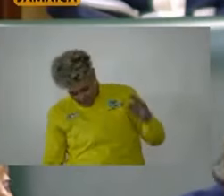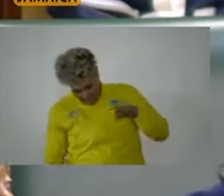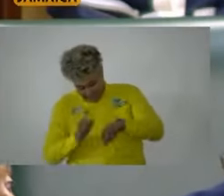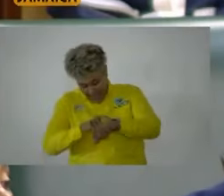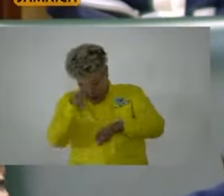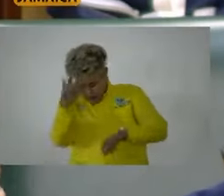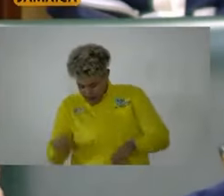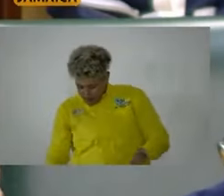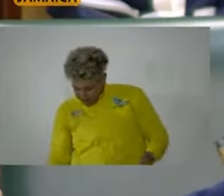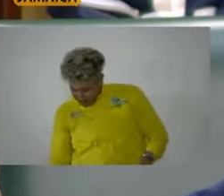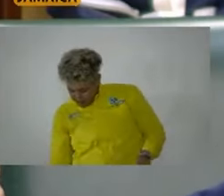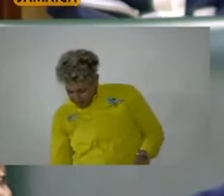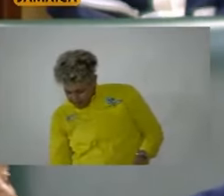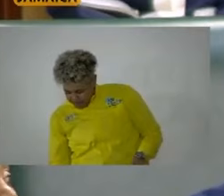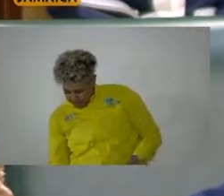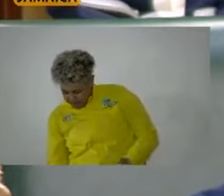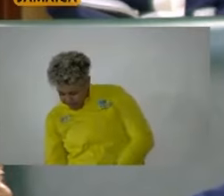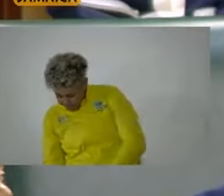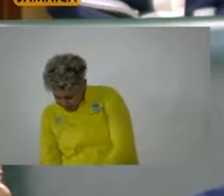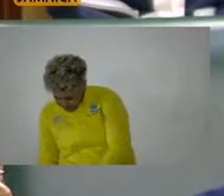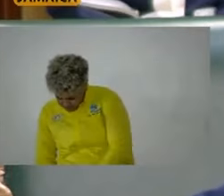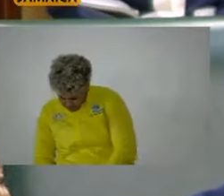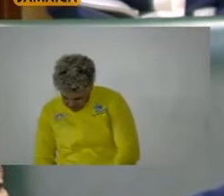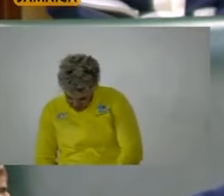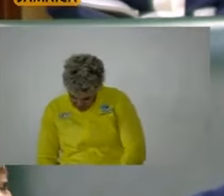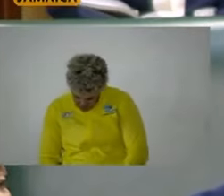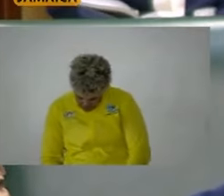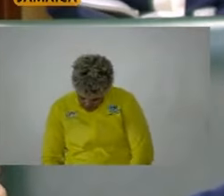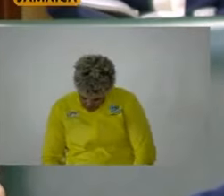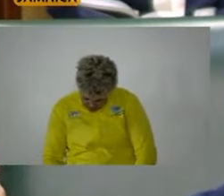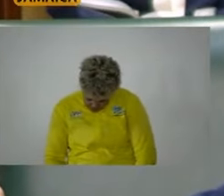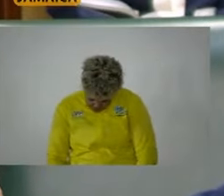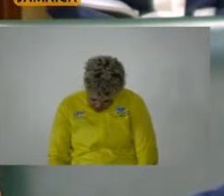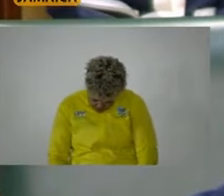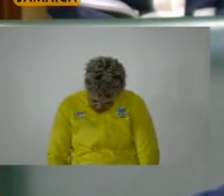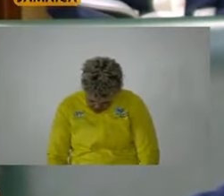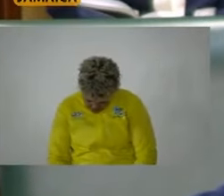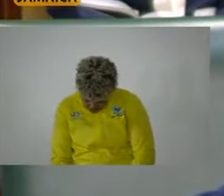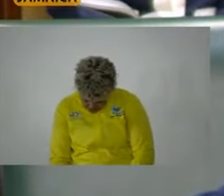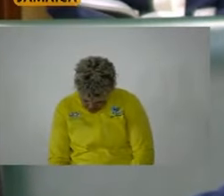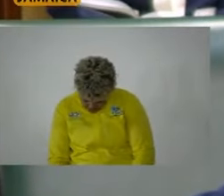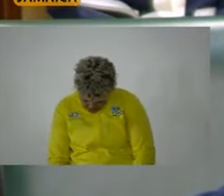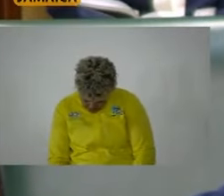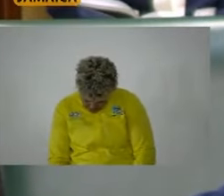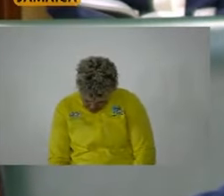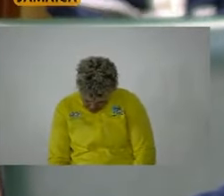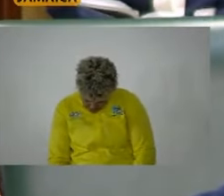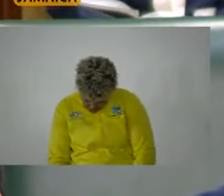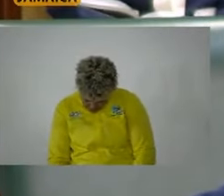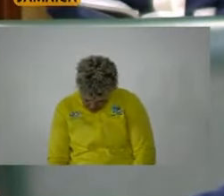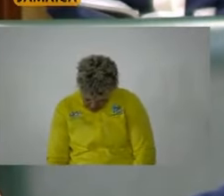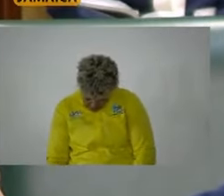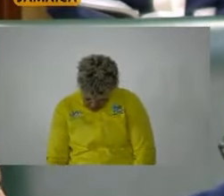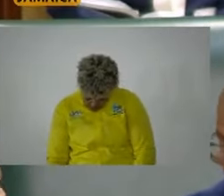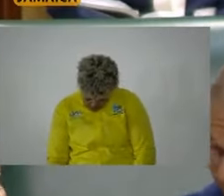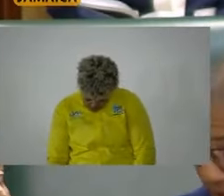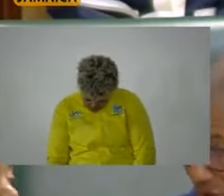come to protect our people who are not being served adequately by the banking